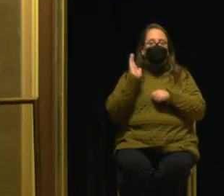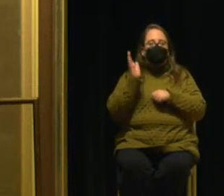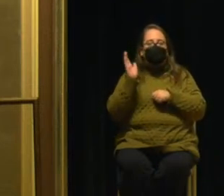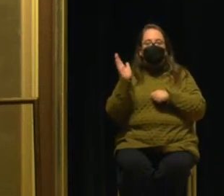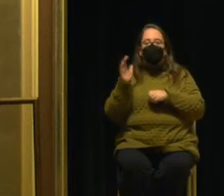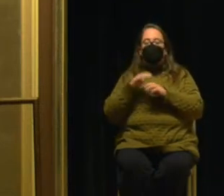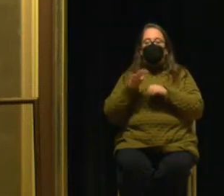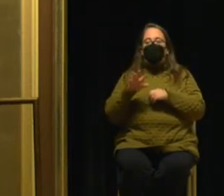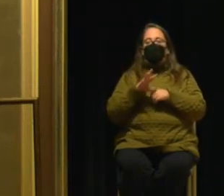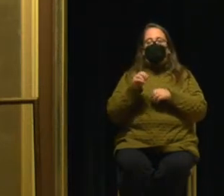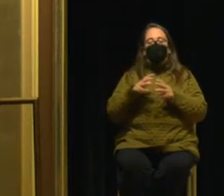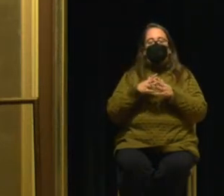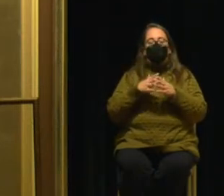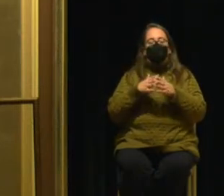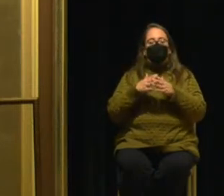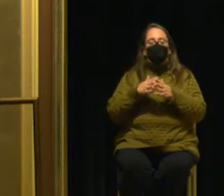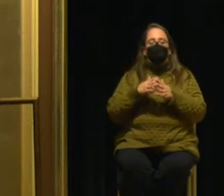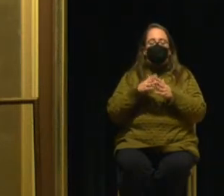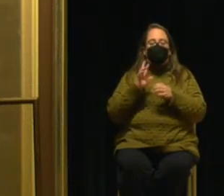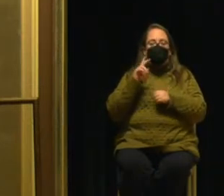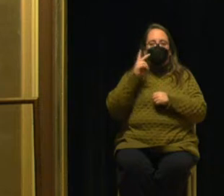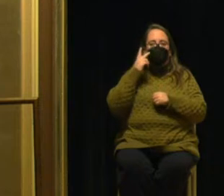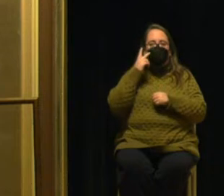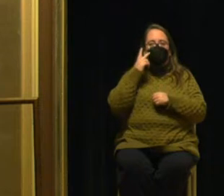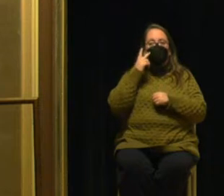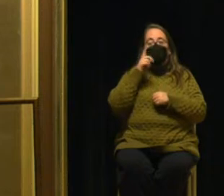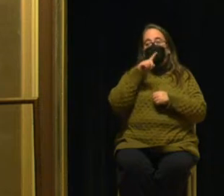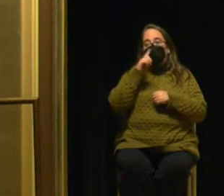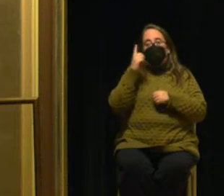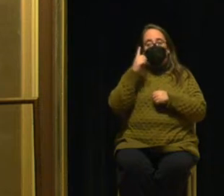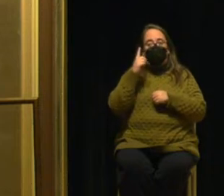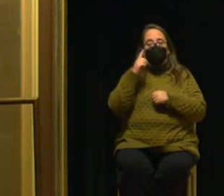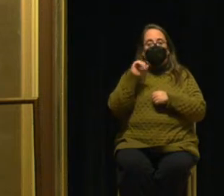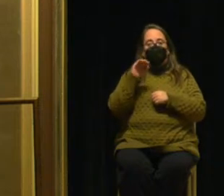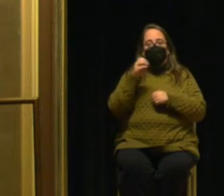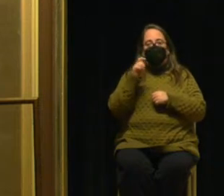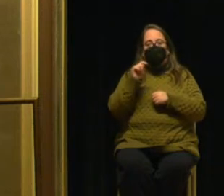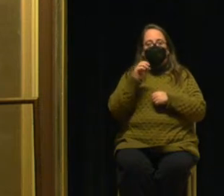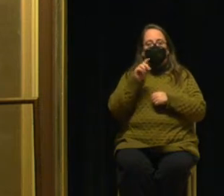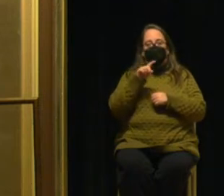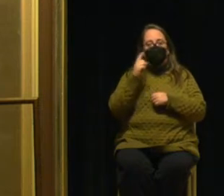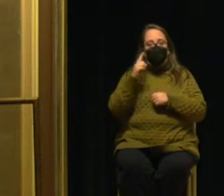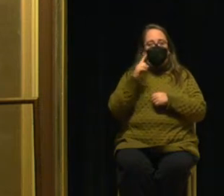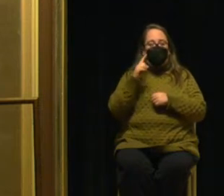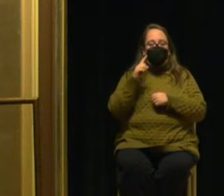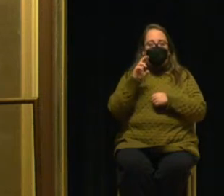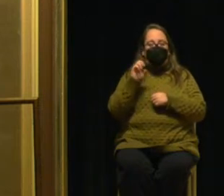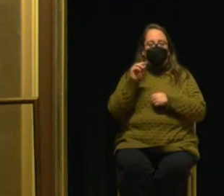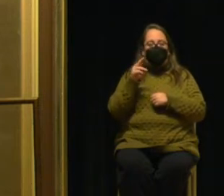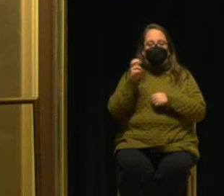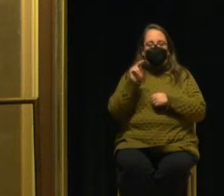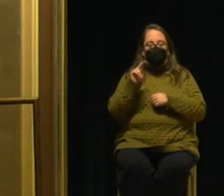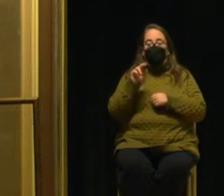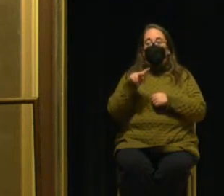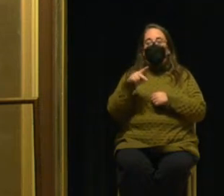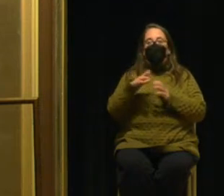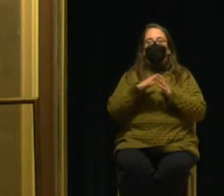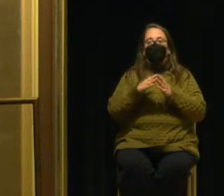on African American politics, Black abolitionists, and Black Reconstruction. His second